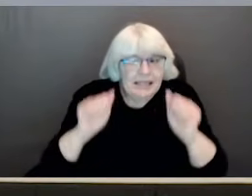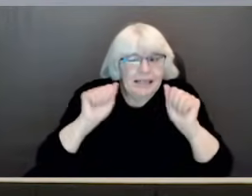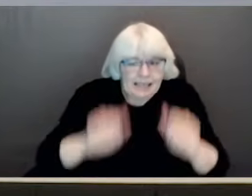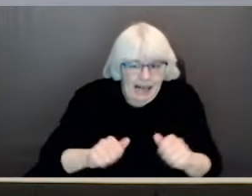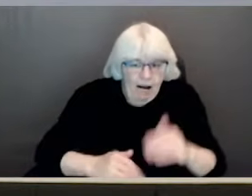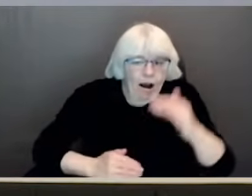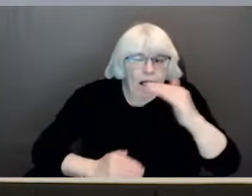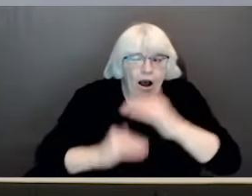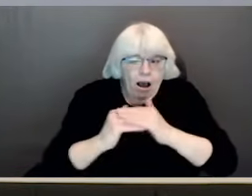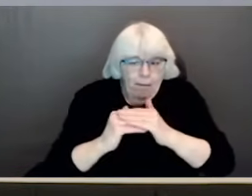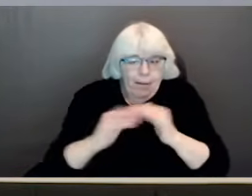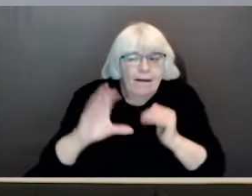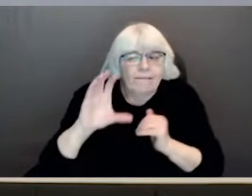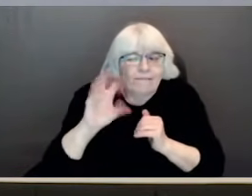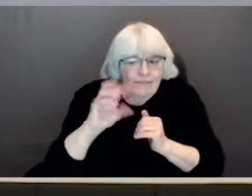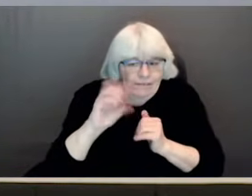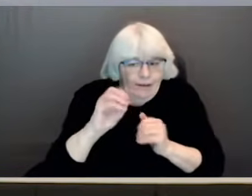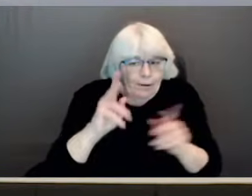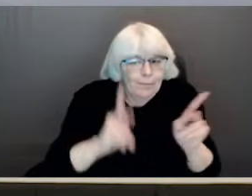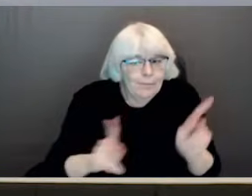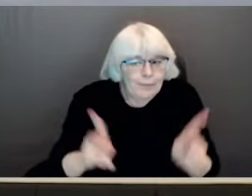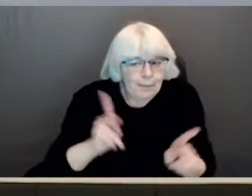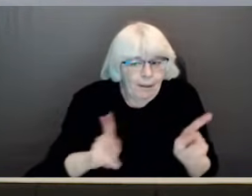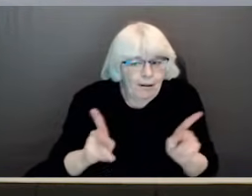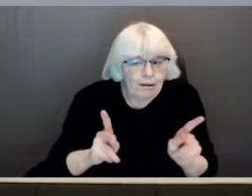be required at VaxPass events.